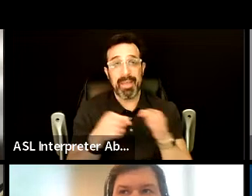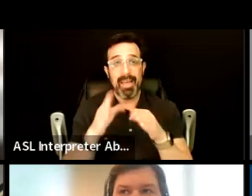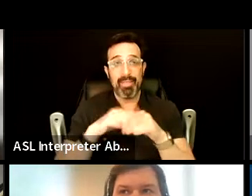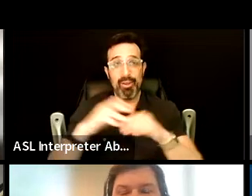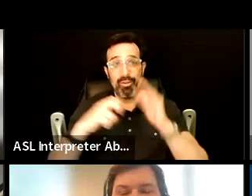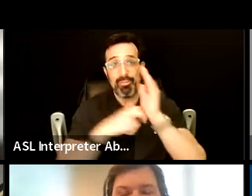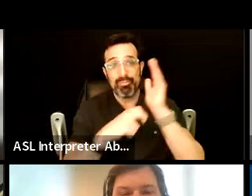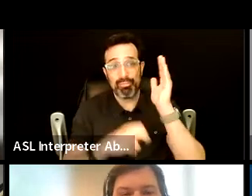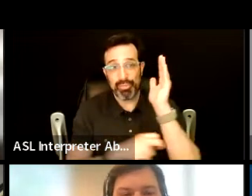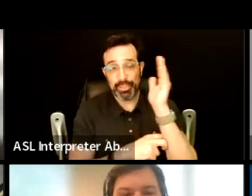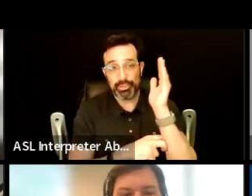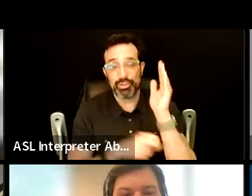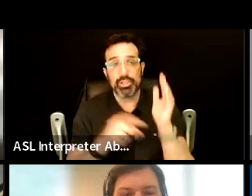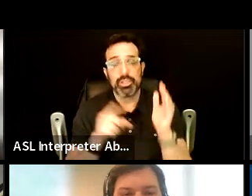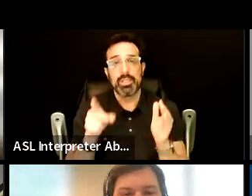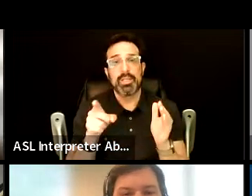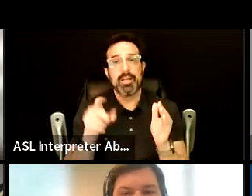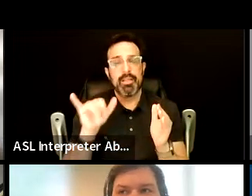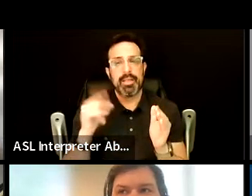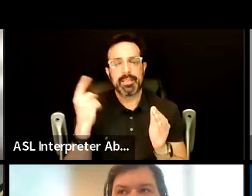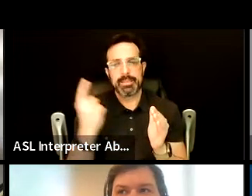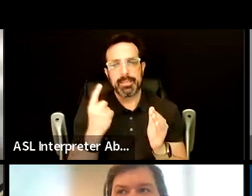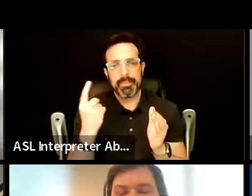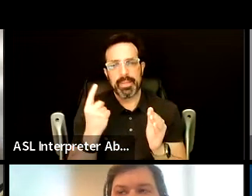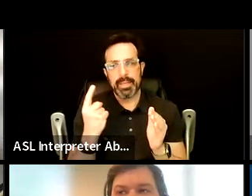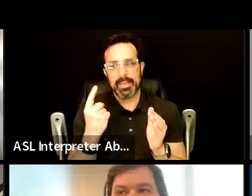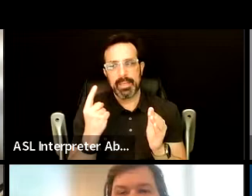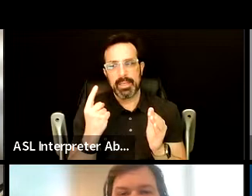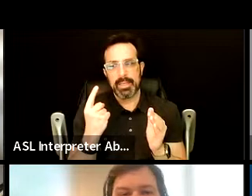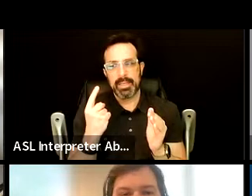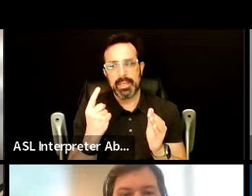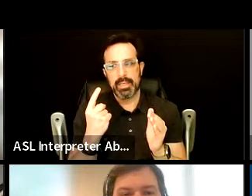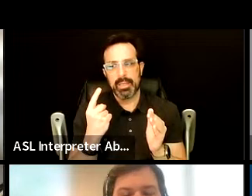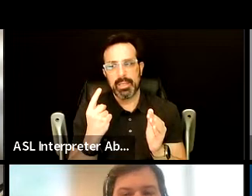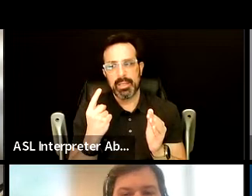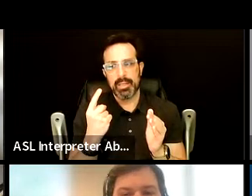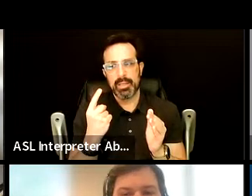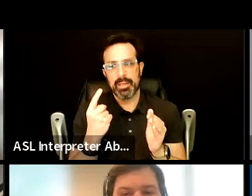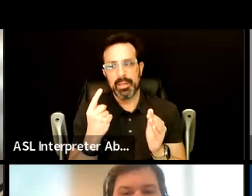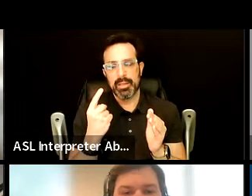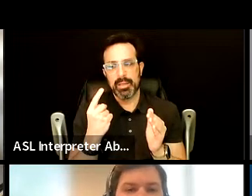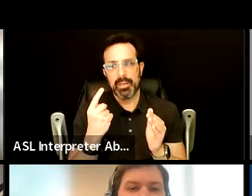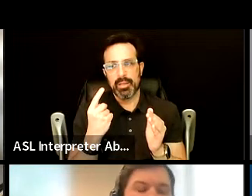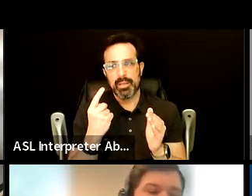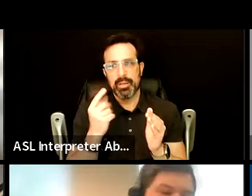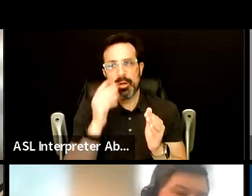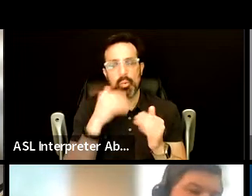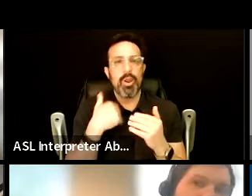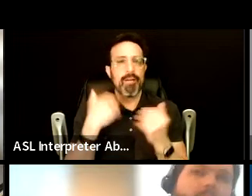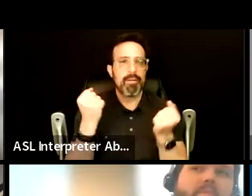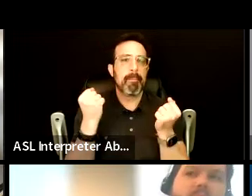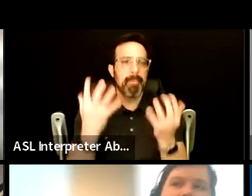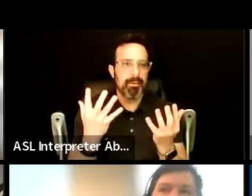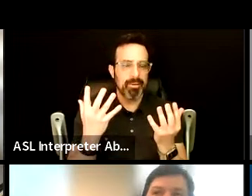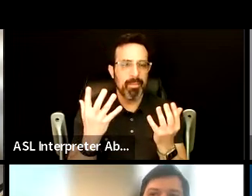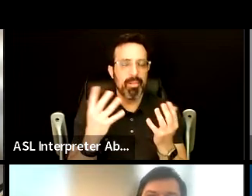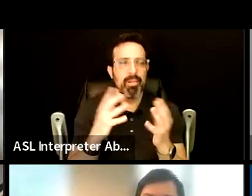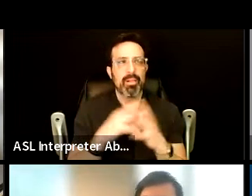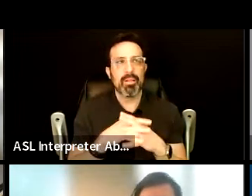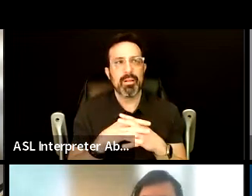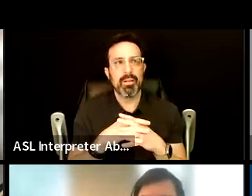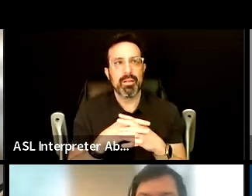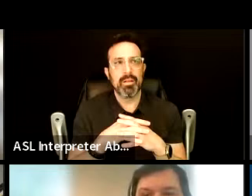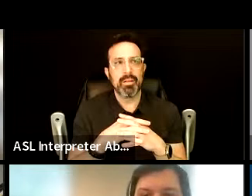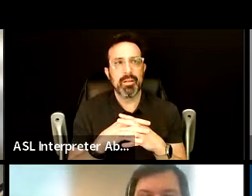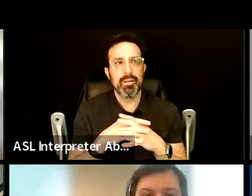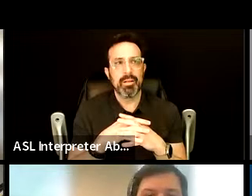bridge is something that is going to have multiple, it's